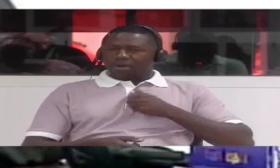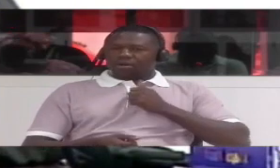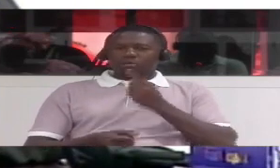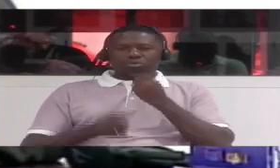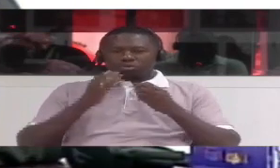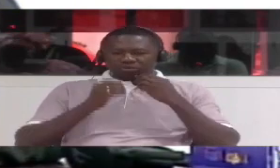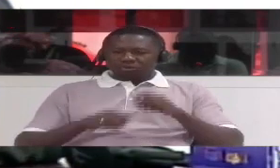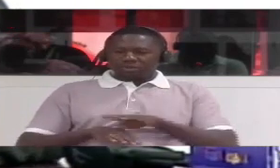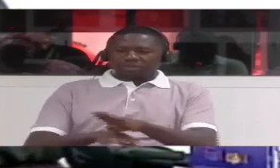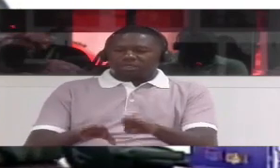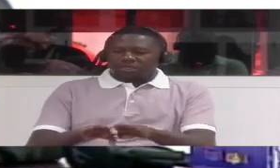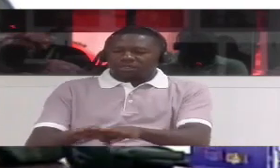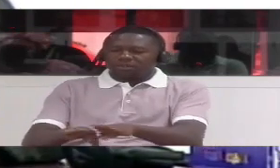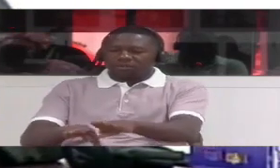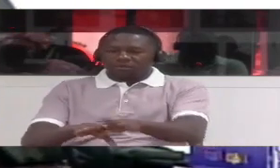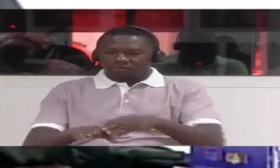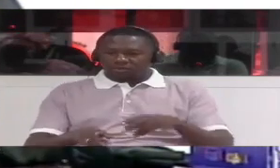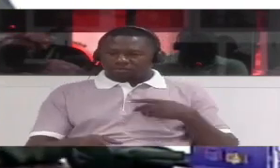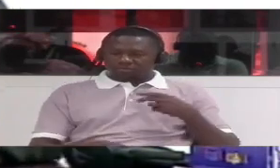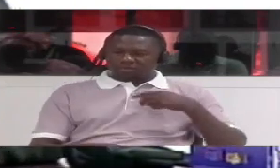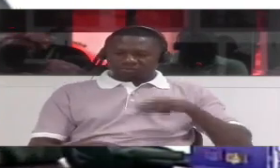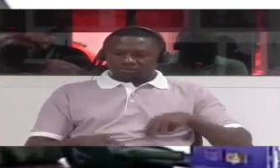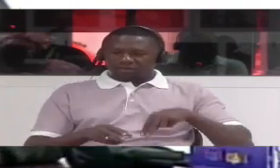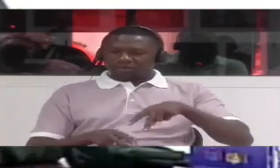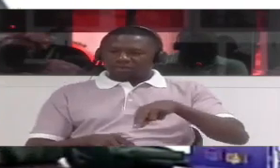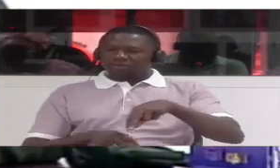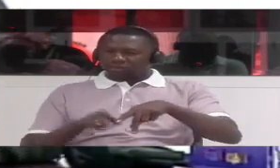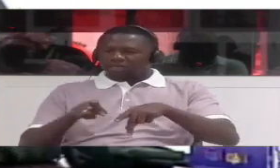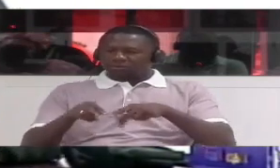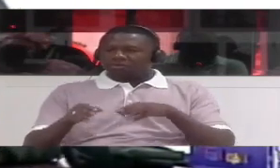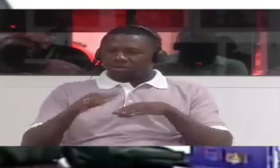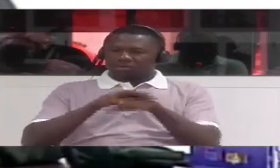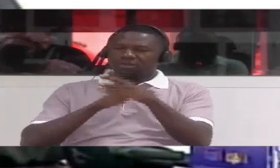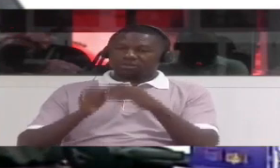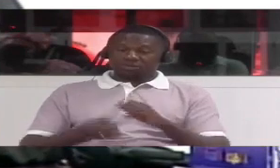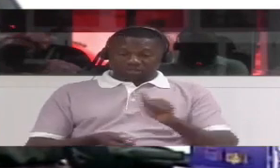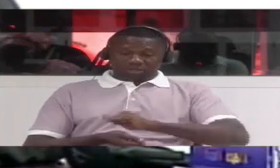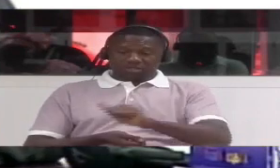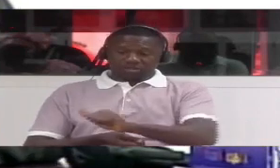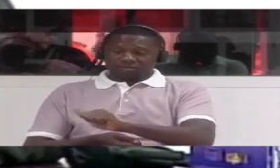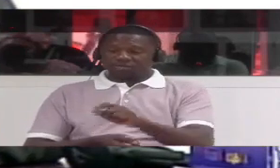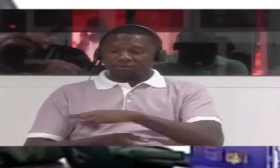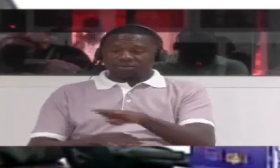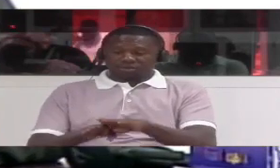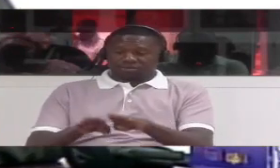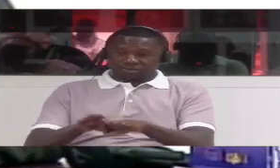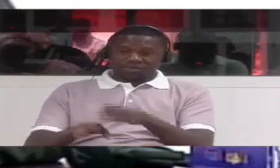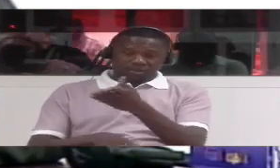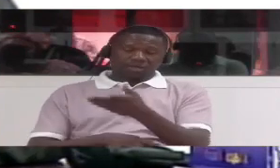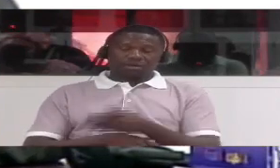which were stained. My foot, as I was going to that room, he was cleaning blood from the carpets, or the floor